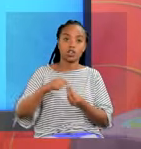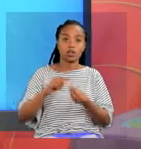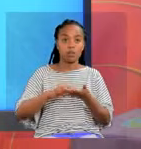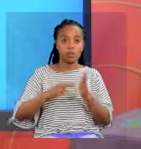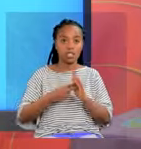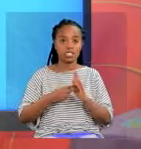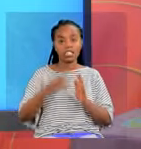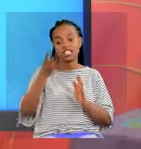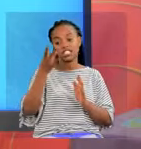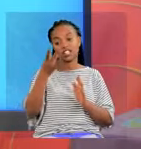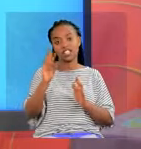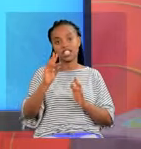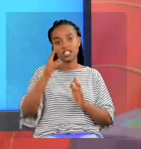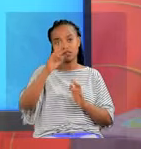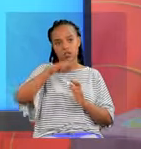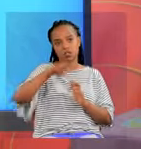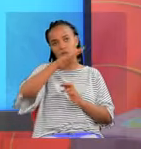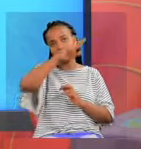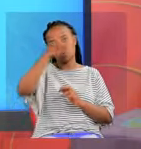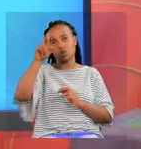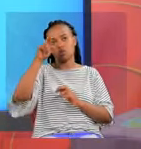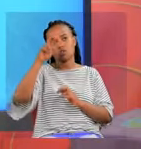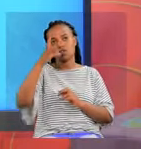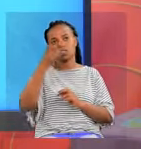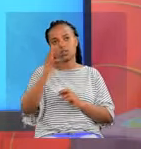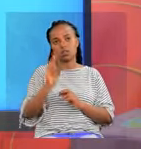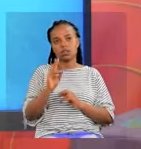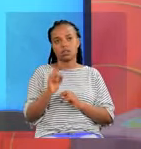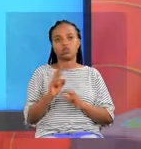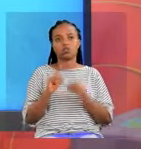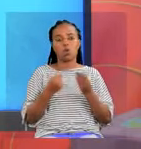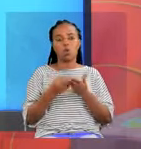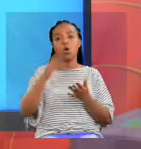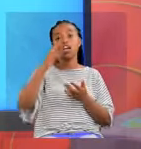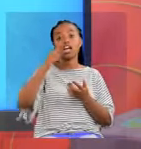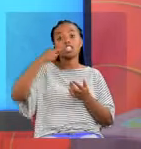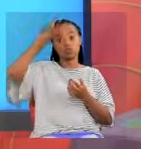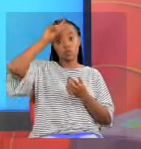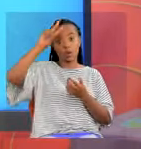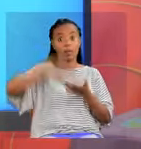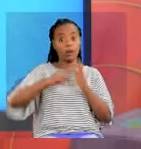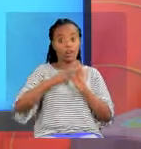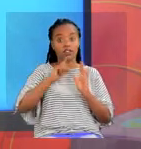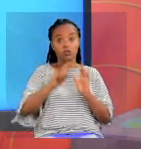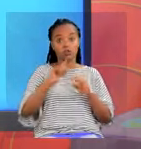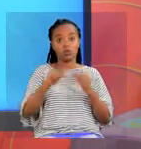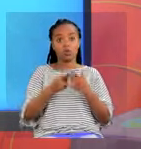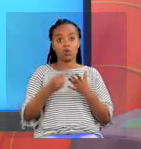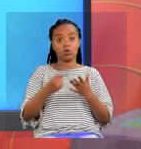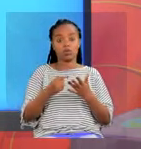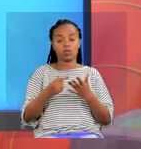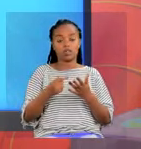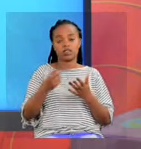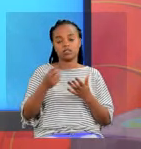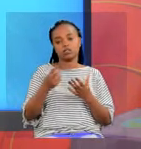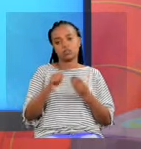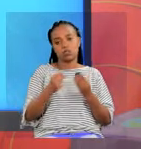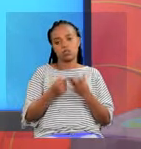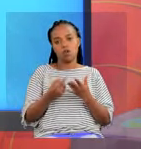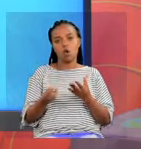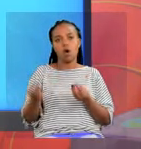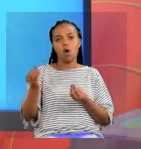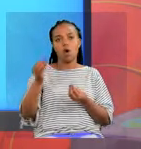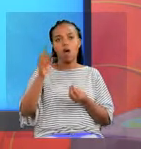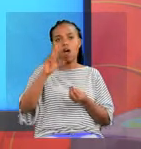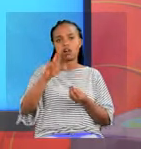of 17. This is radius square. This one is radius square. So I can write this square root of 7 squared. Therefore, r is